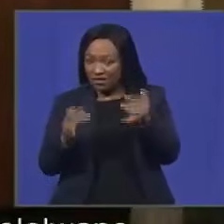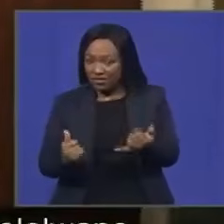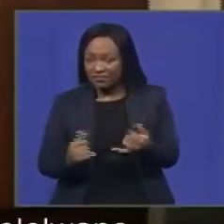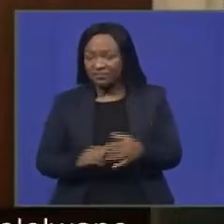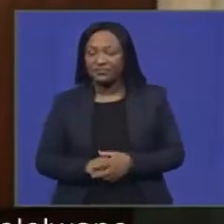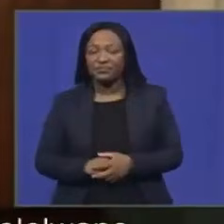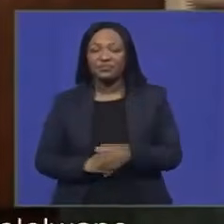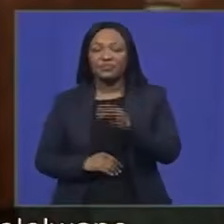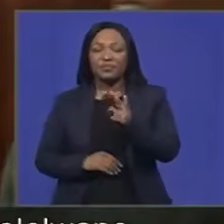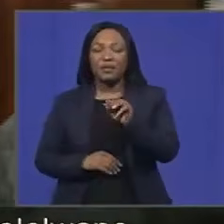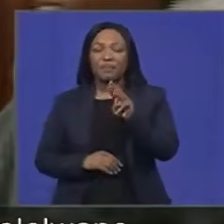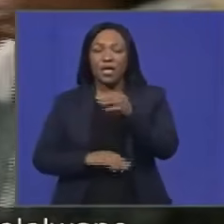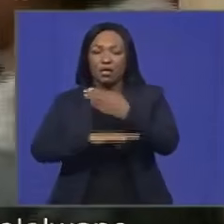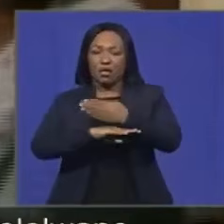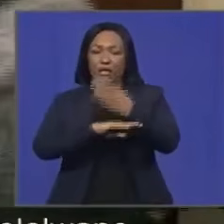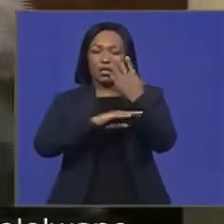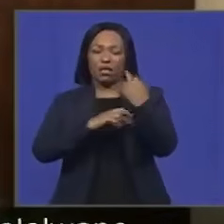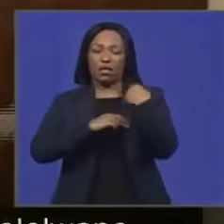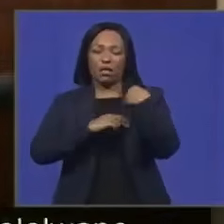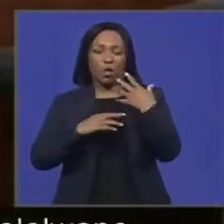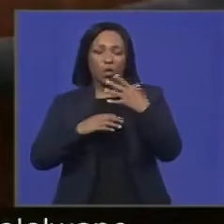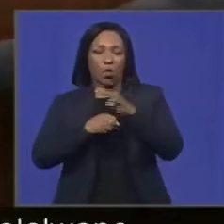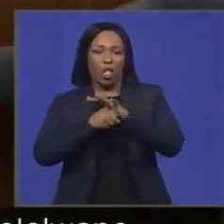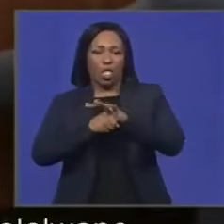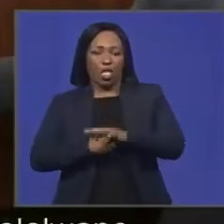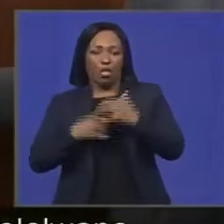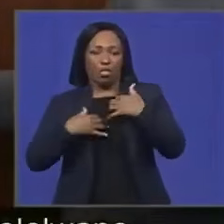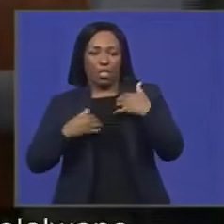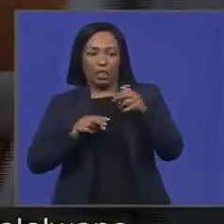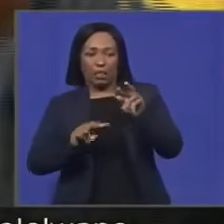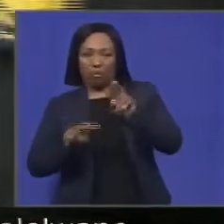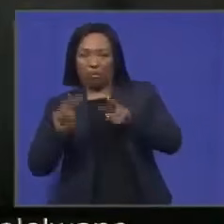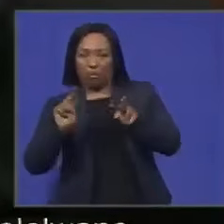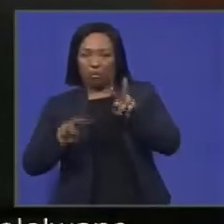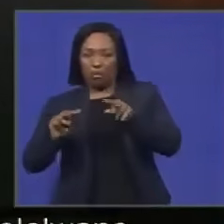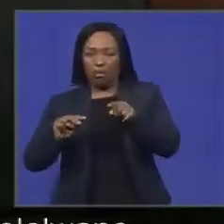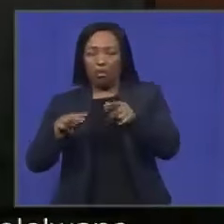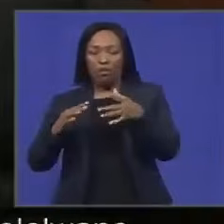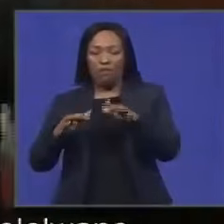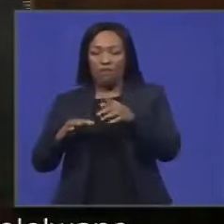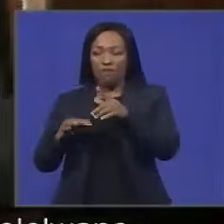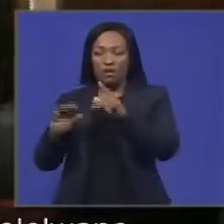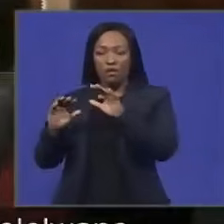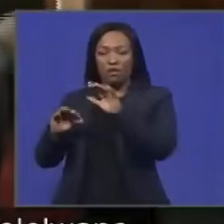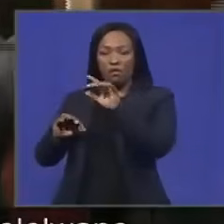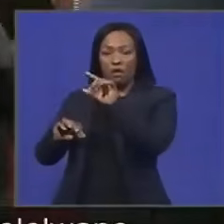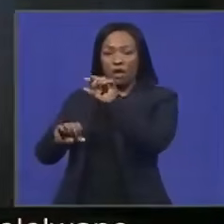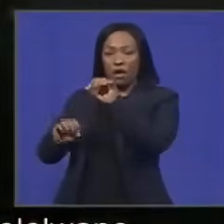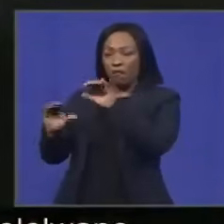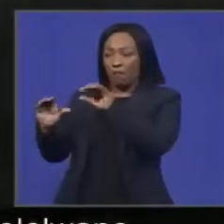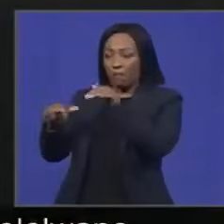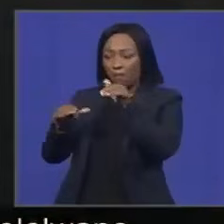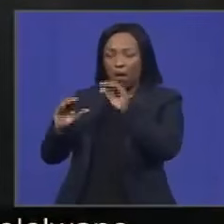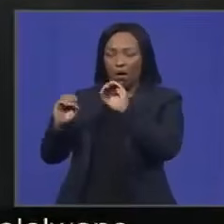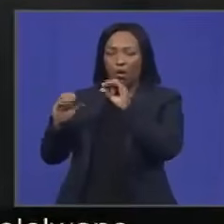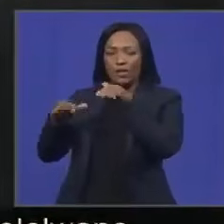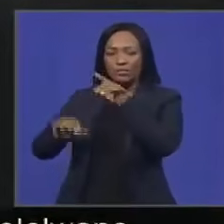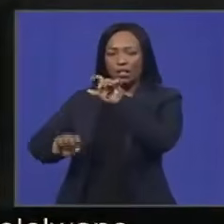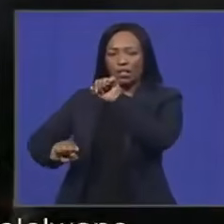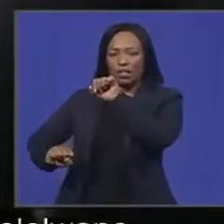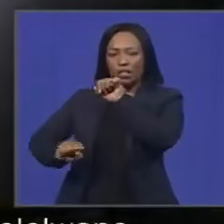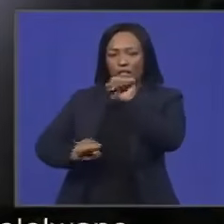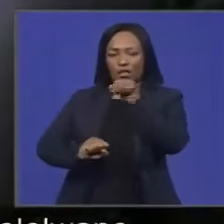e ntse e le mo kgatelelong ebile tlhomile leitlho fa boikuelo jo bo dirilweng ke ditlhopha tse di kgatlhanong le boditšhaba di ntse di